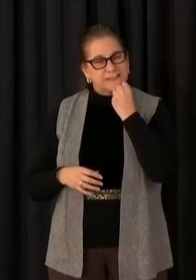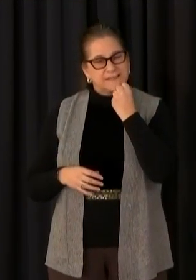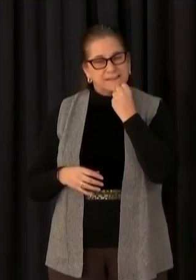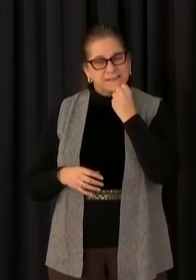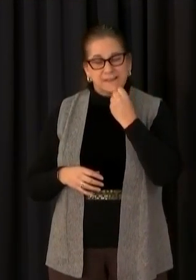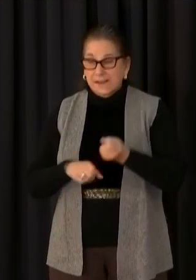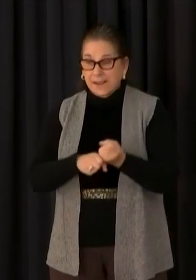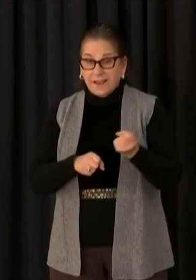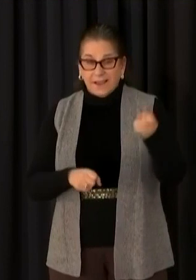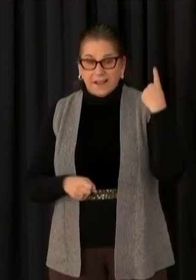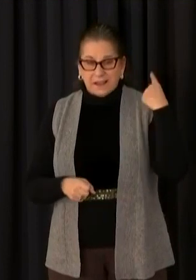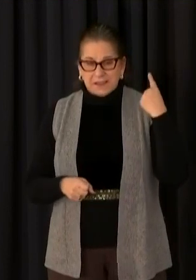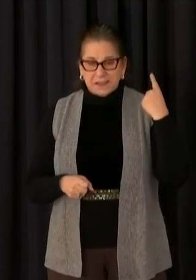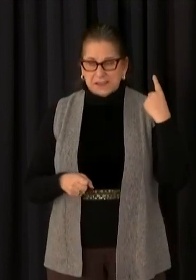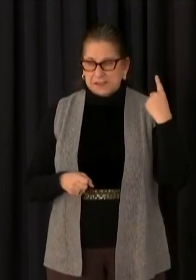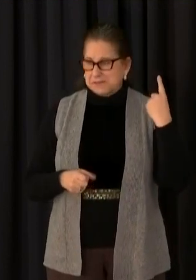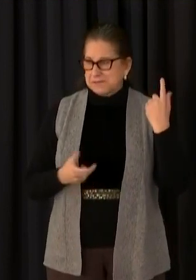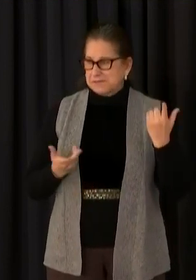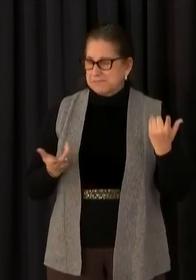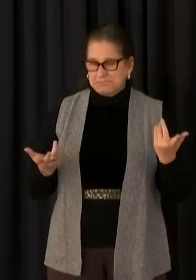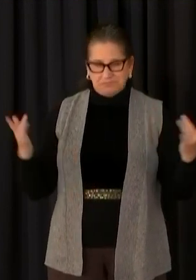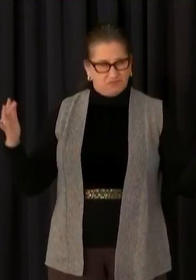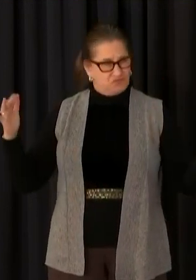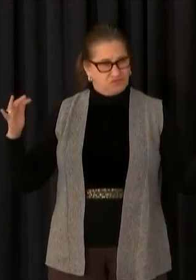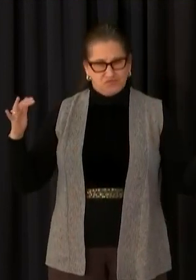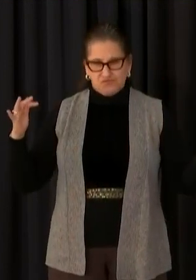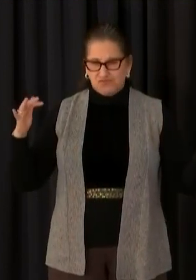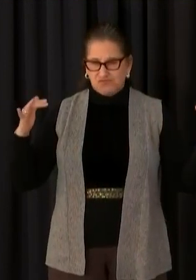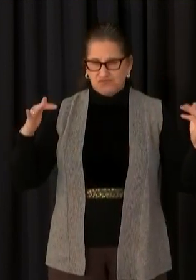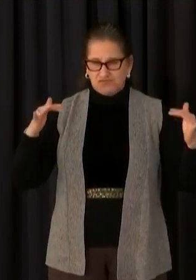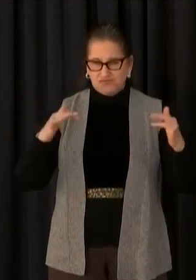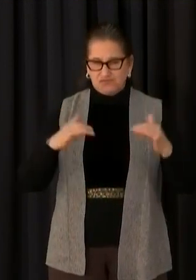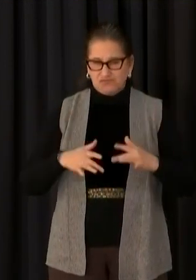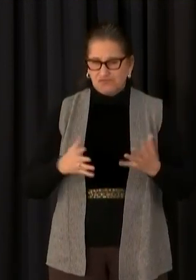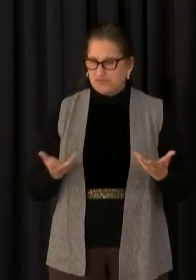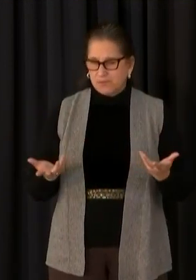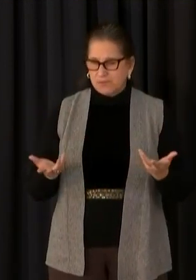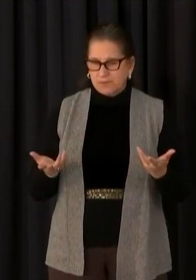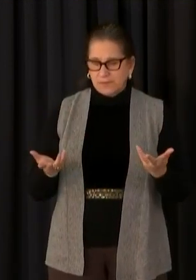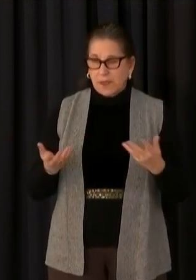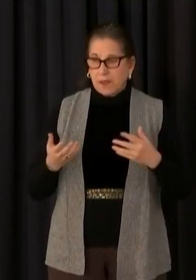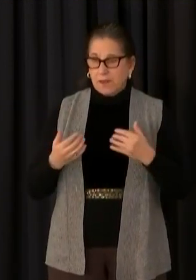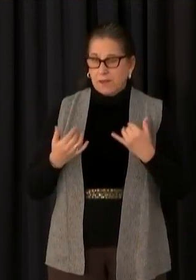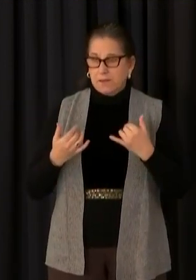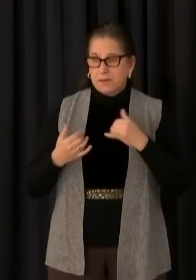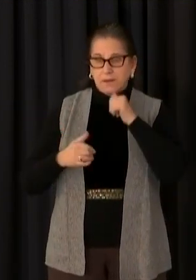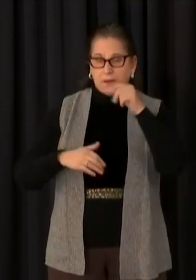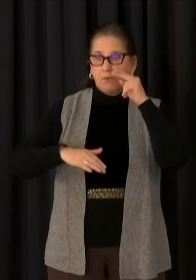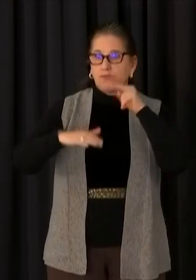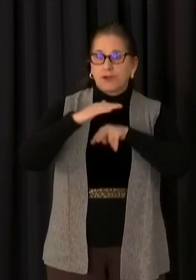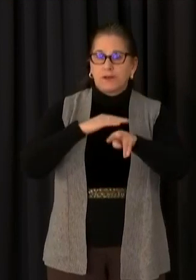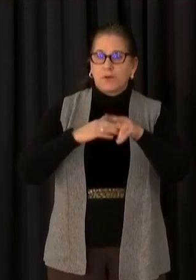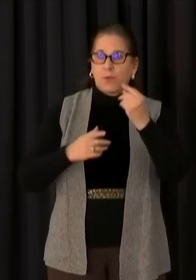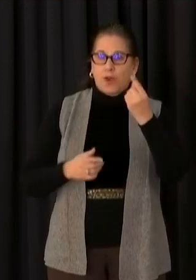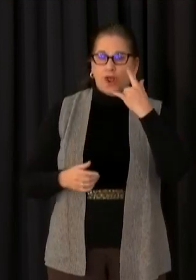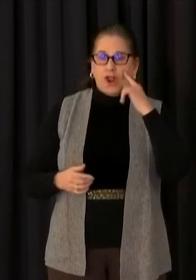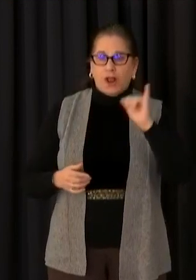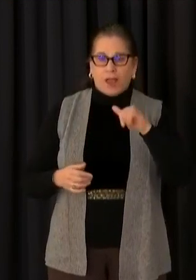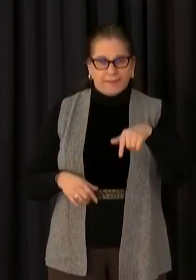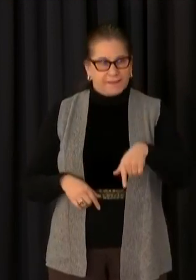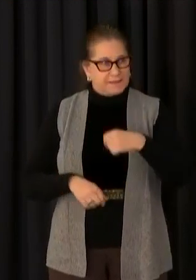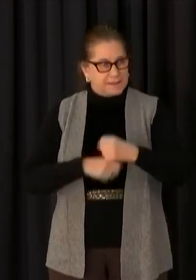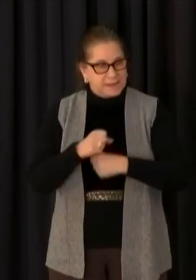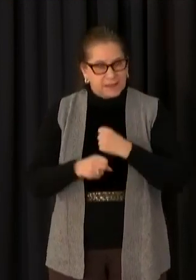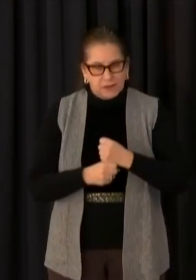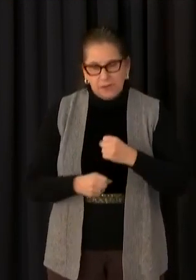to be in this situation. Even last week, we didn't expect to be starting this